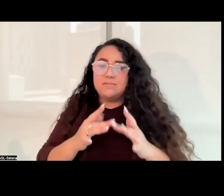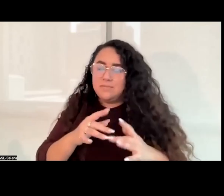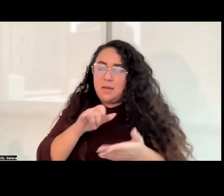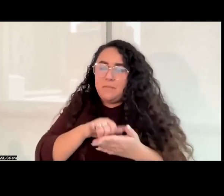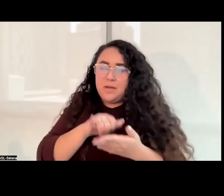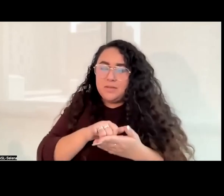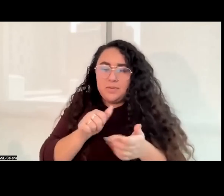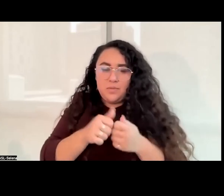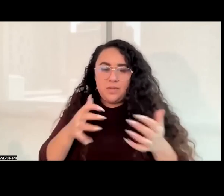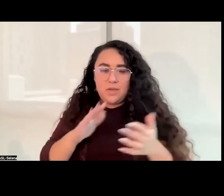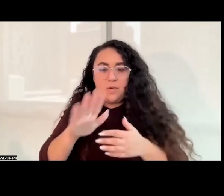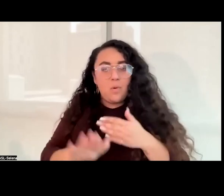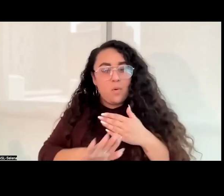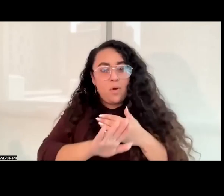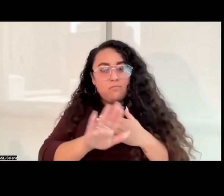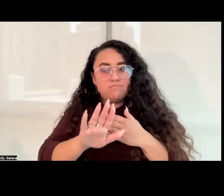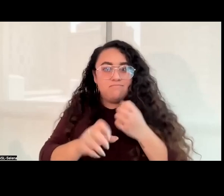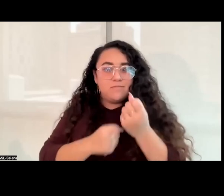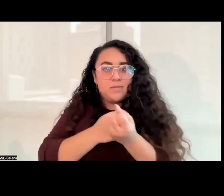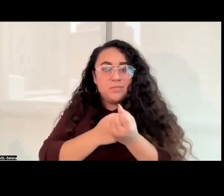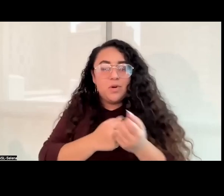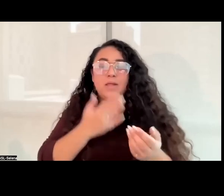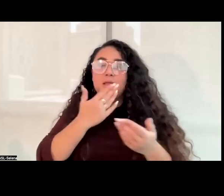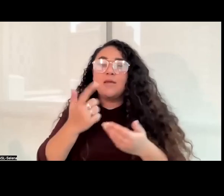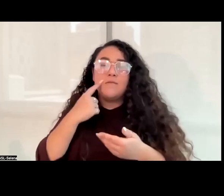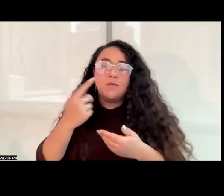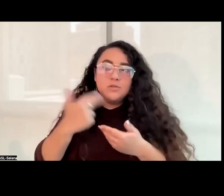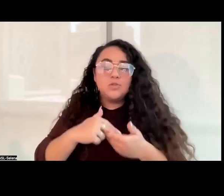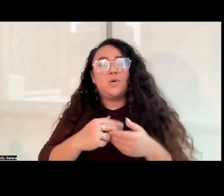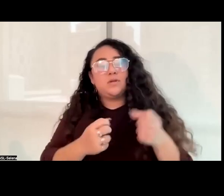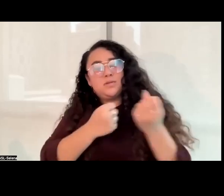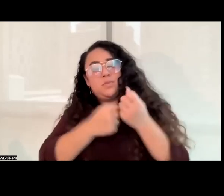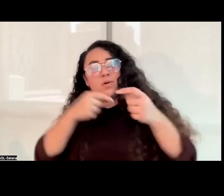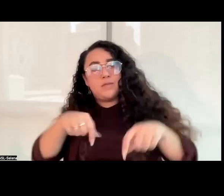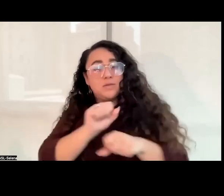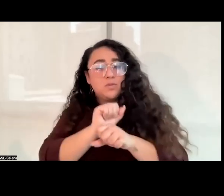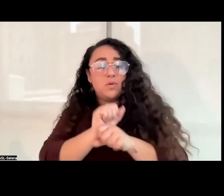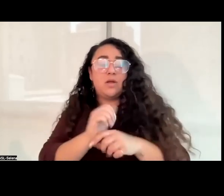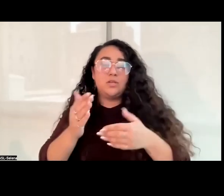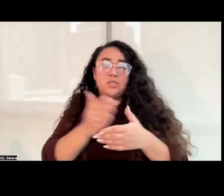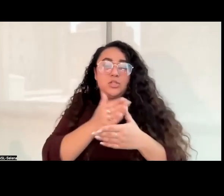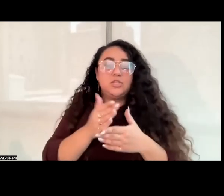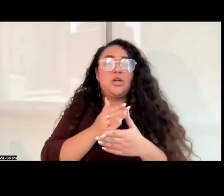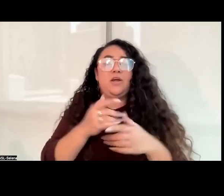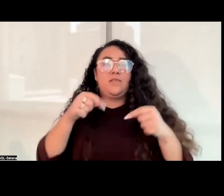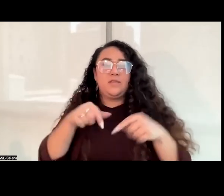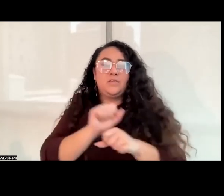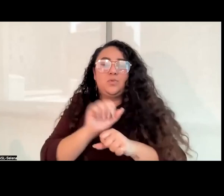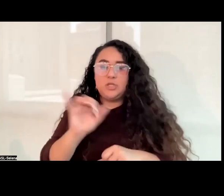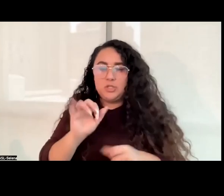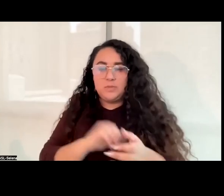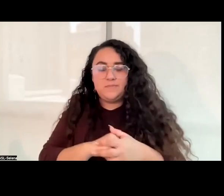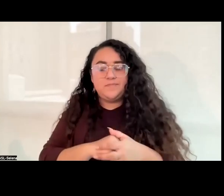it without your support. So thank you for being supporters of this work and for sharing it as well with the